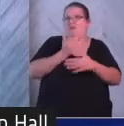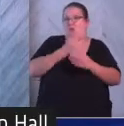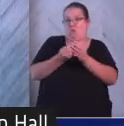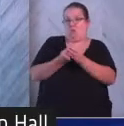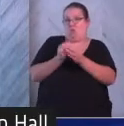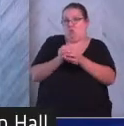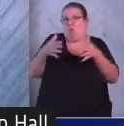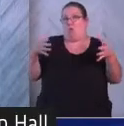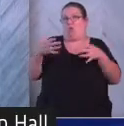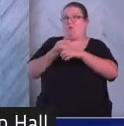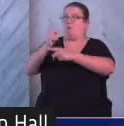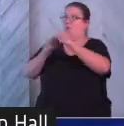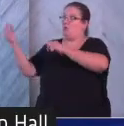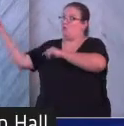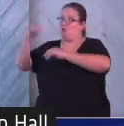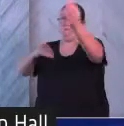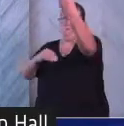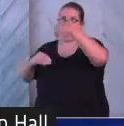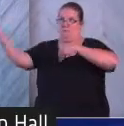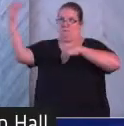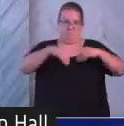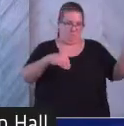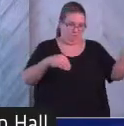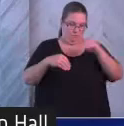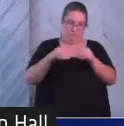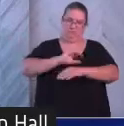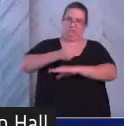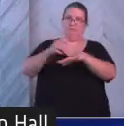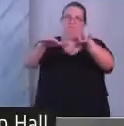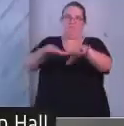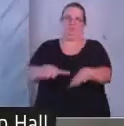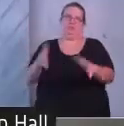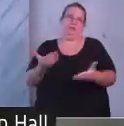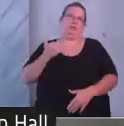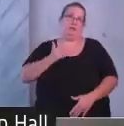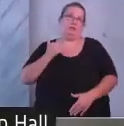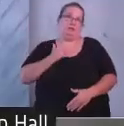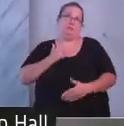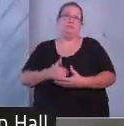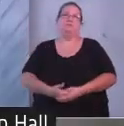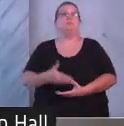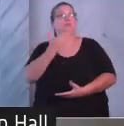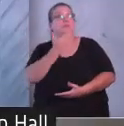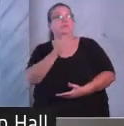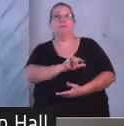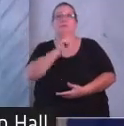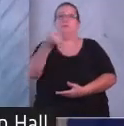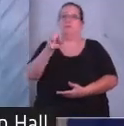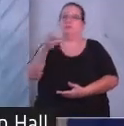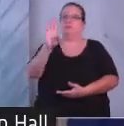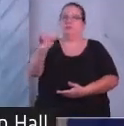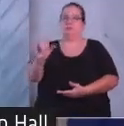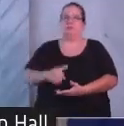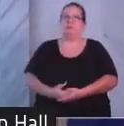who can contribute by coming and establishing in Canada. Thank you very much, Mark. And Shelley, to you,